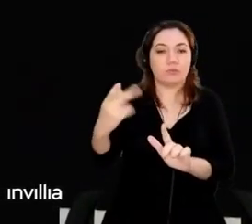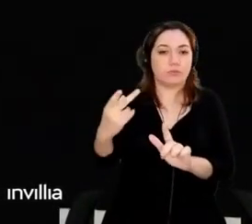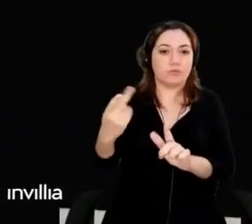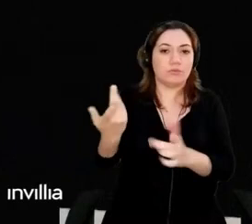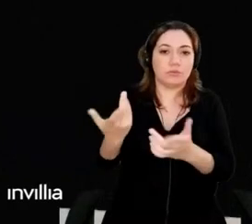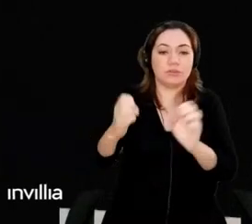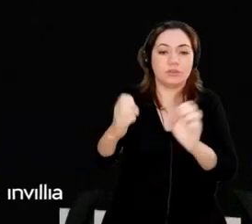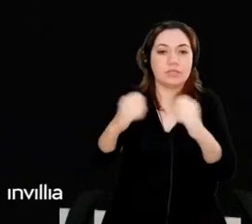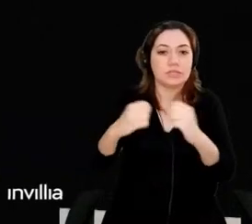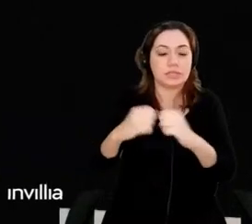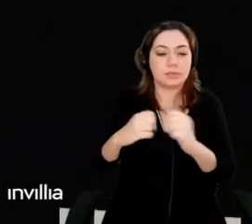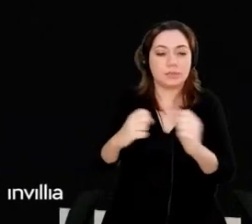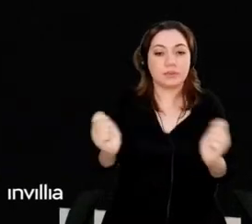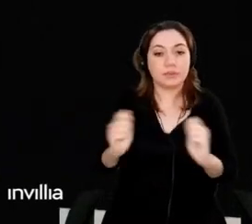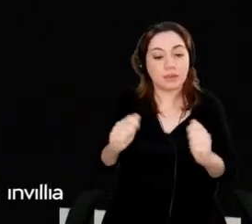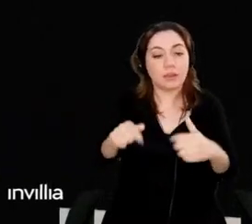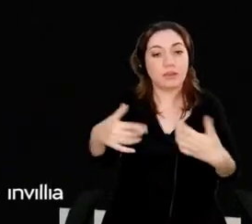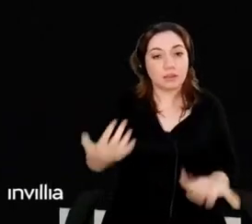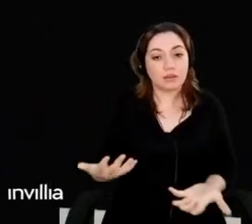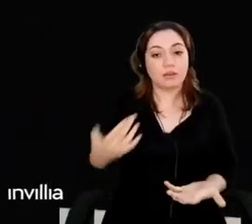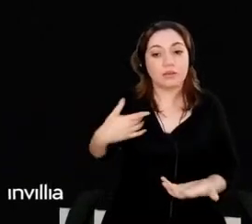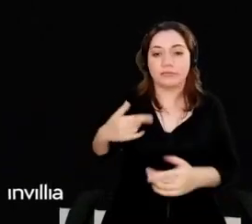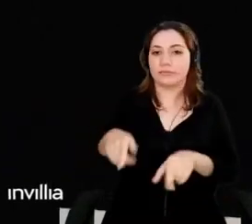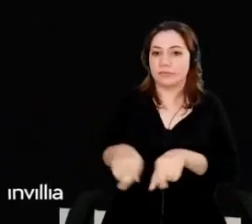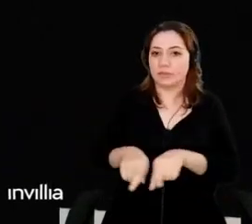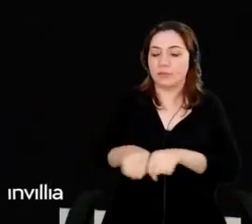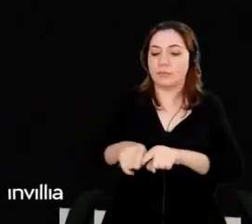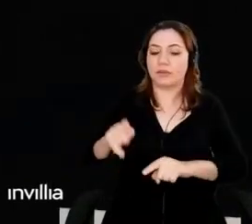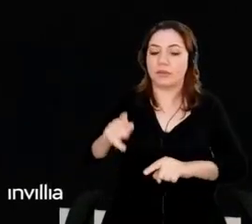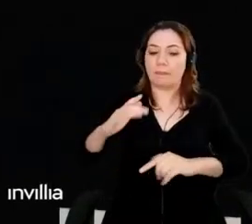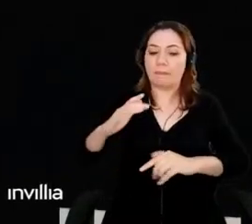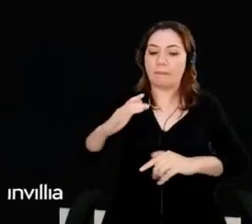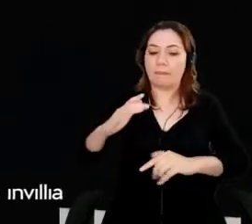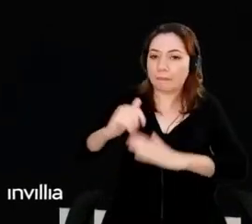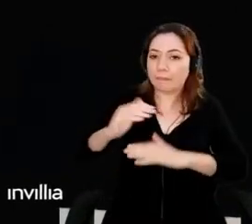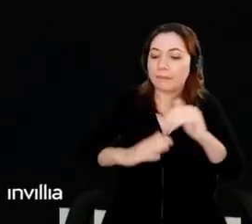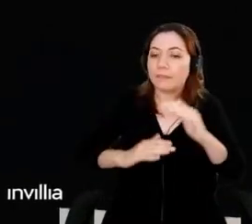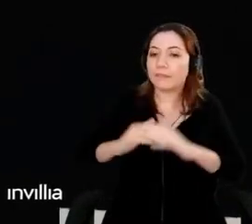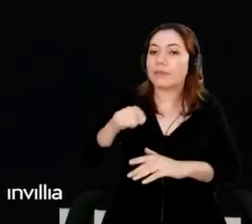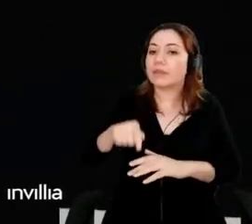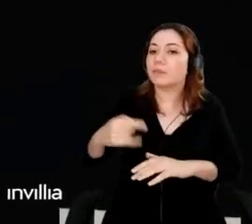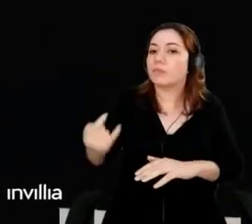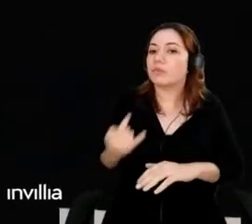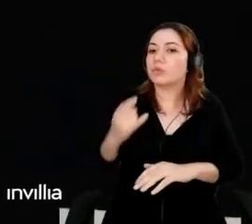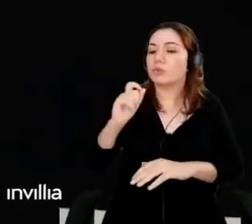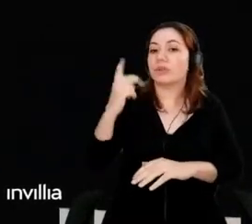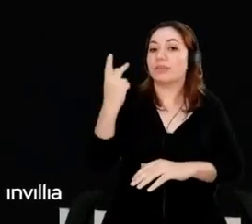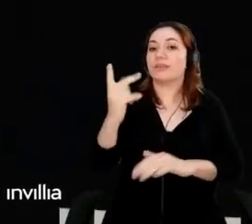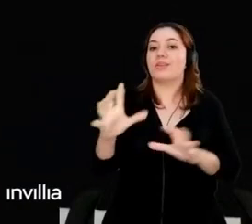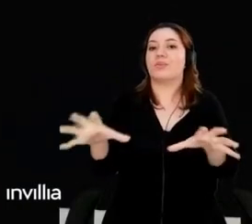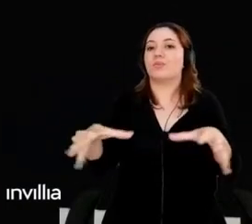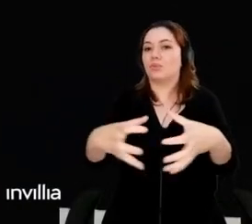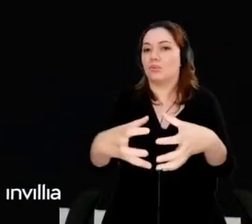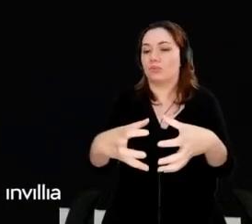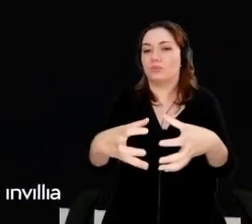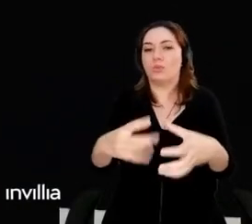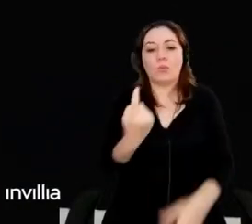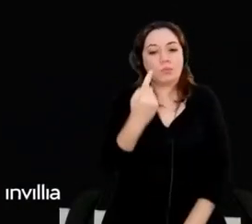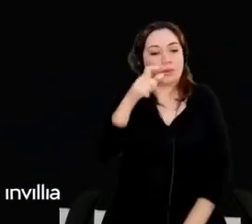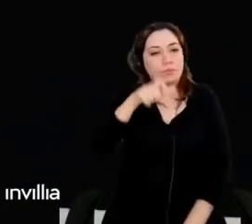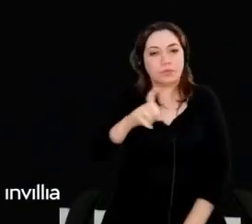And building is also important to involve your team. Not just one person, but your entire team can contribute to